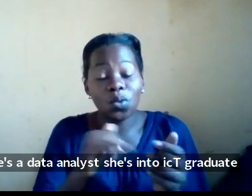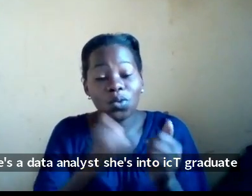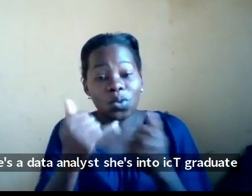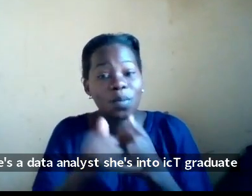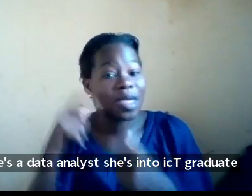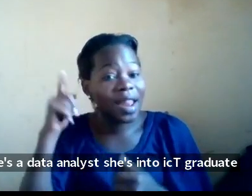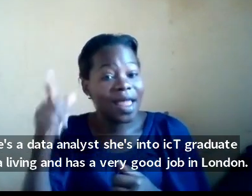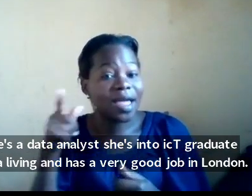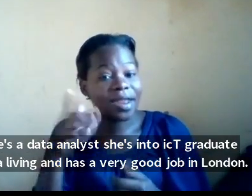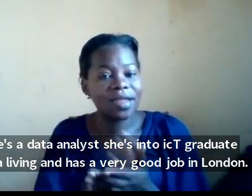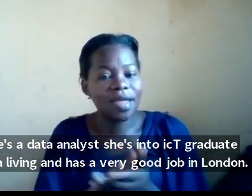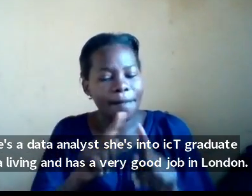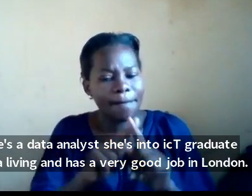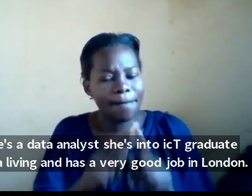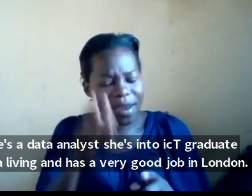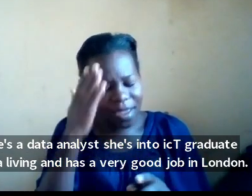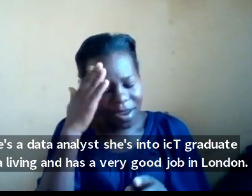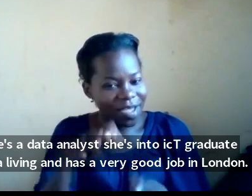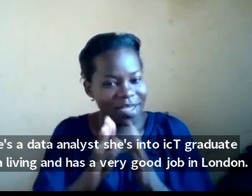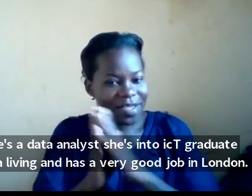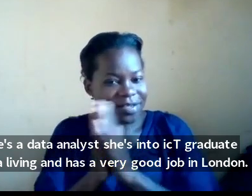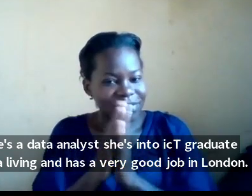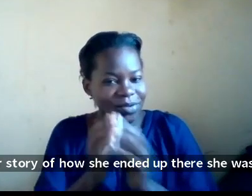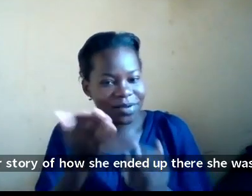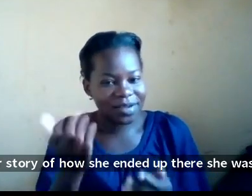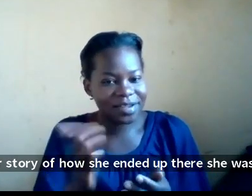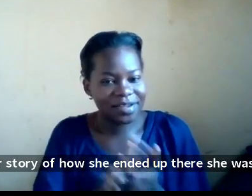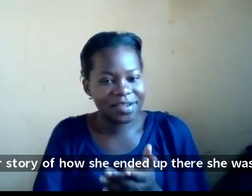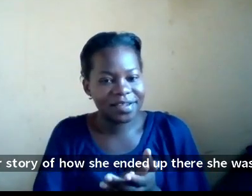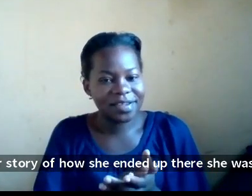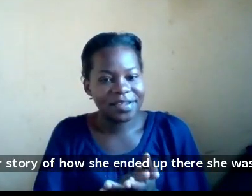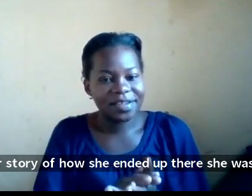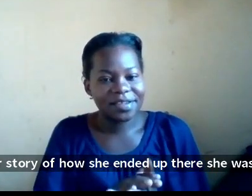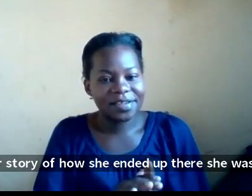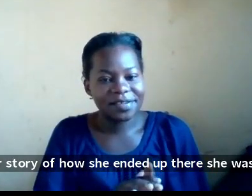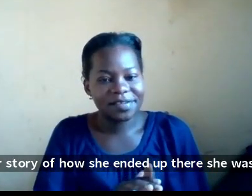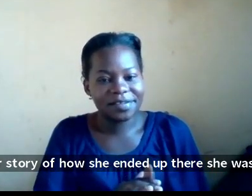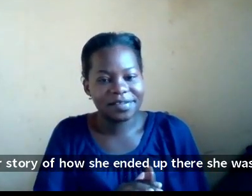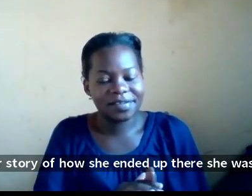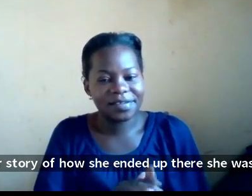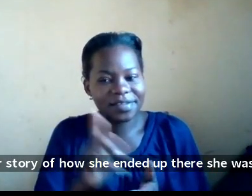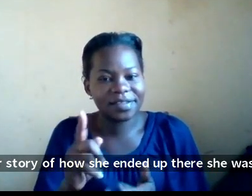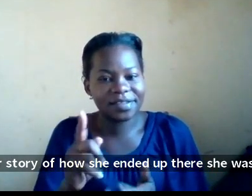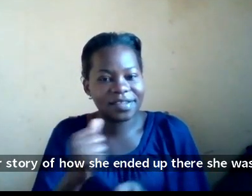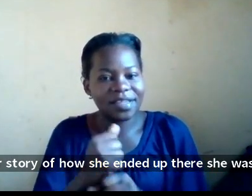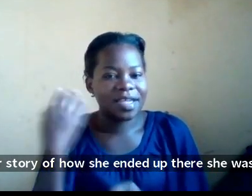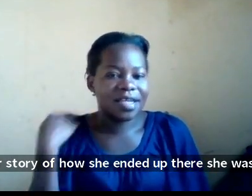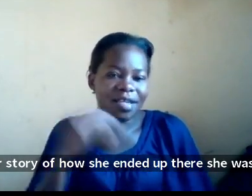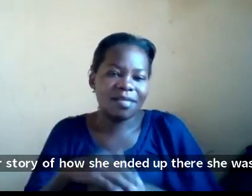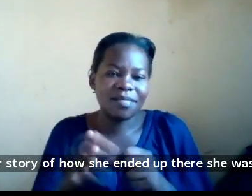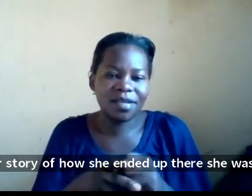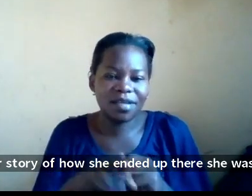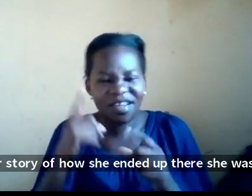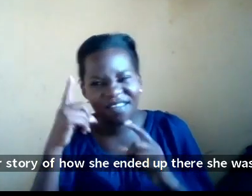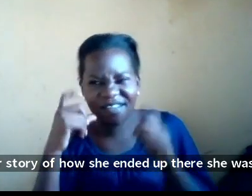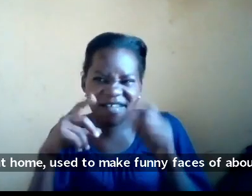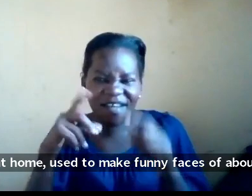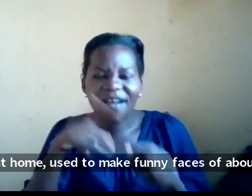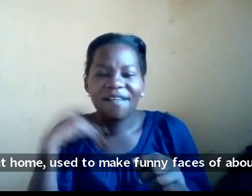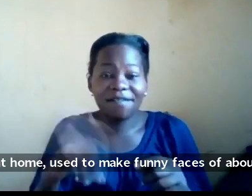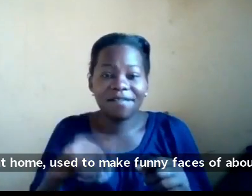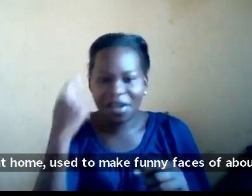But I know her story, how she ended up there. She was always geeky at home. We used to make funny faces about her, like she's